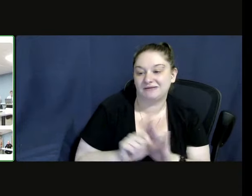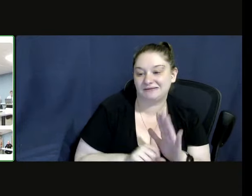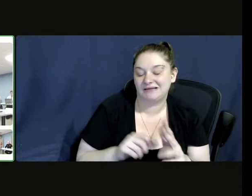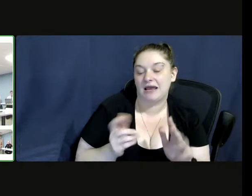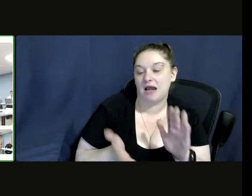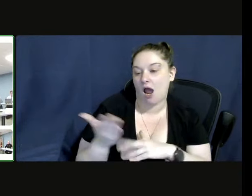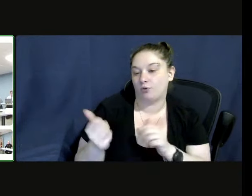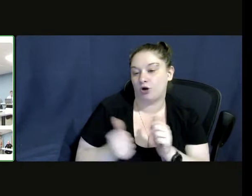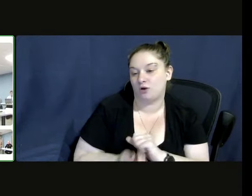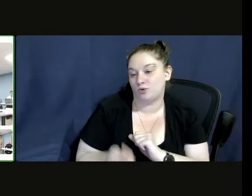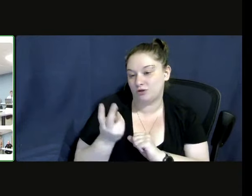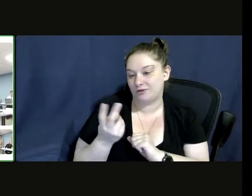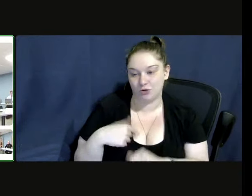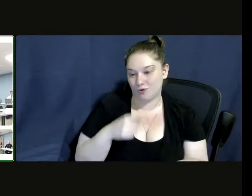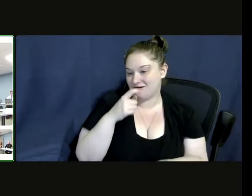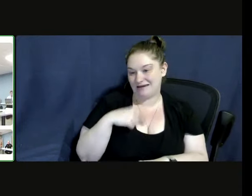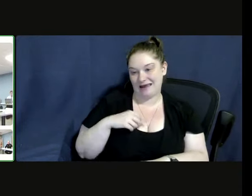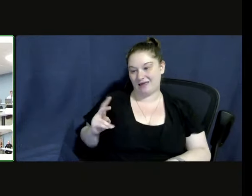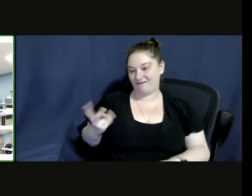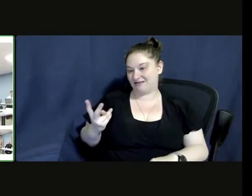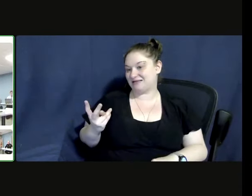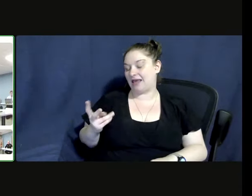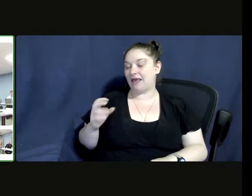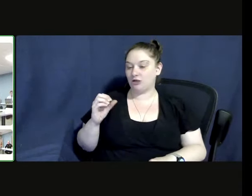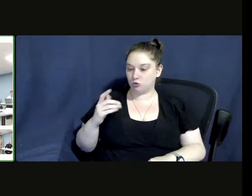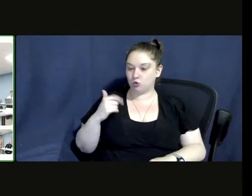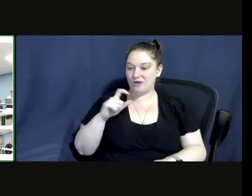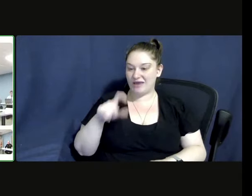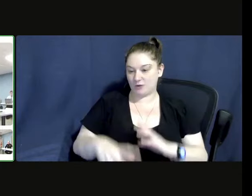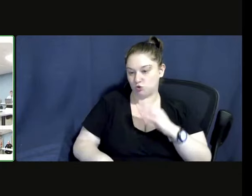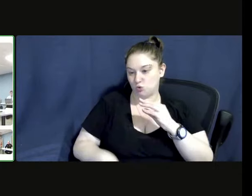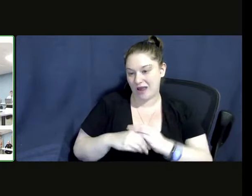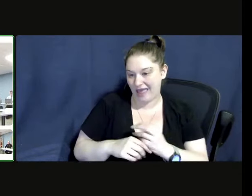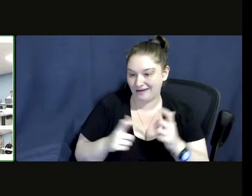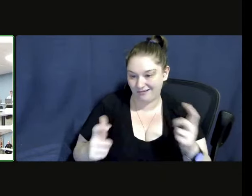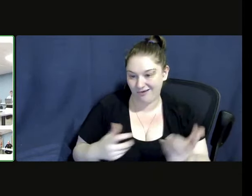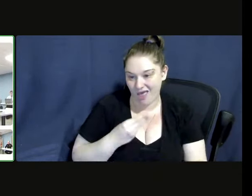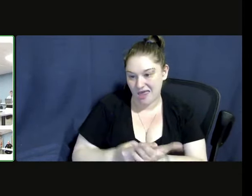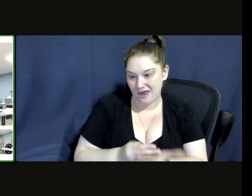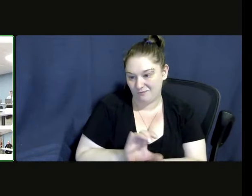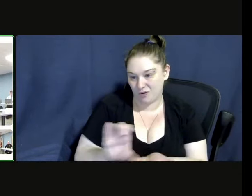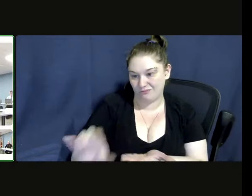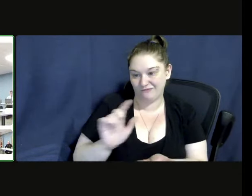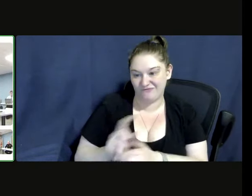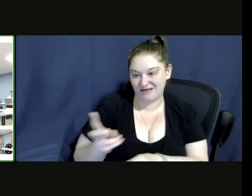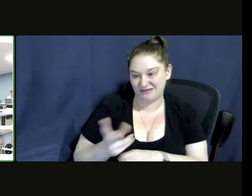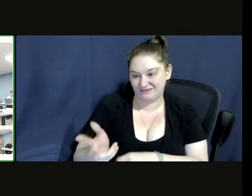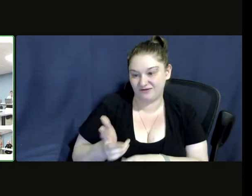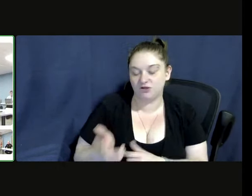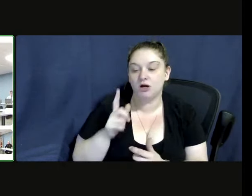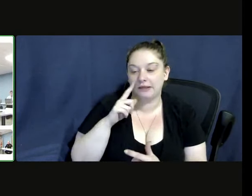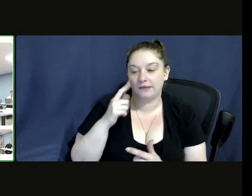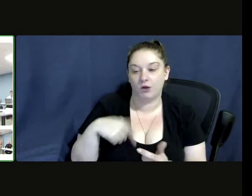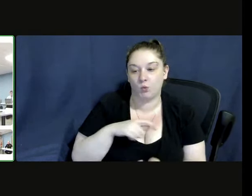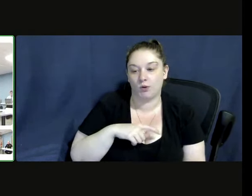switches. We didn't have a second switch, so we had to add significant money to that for the next couple of years, and I think we're replacing